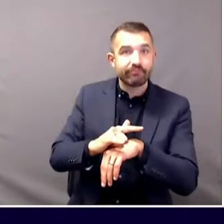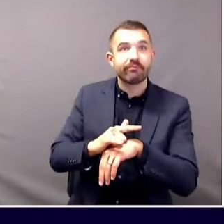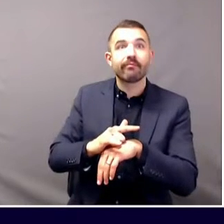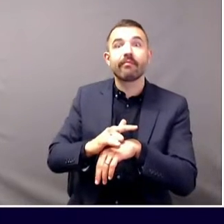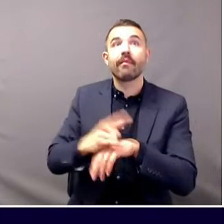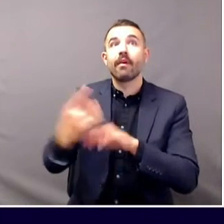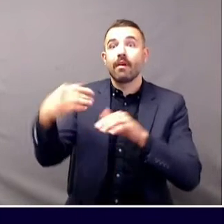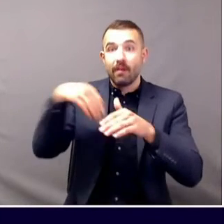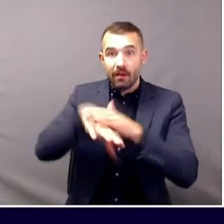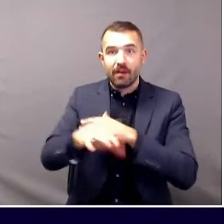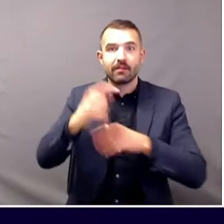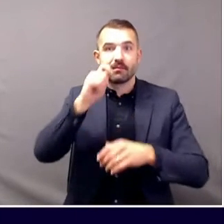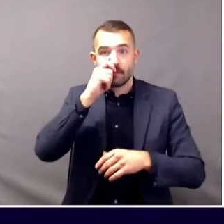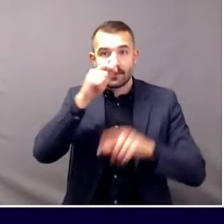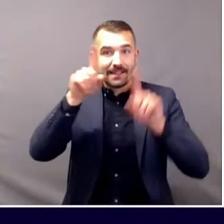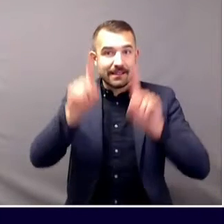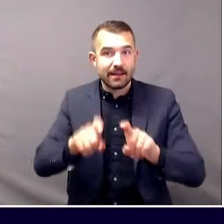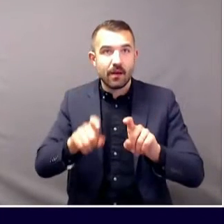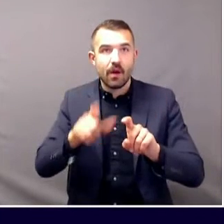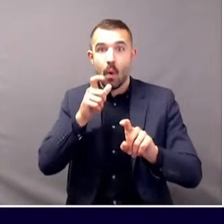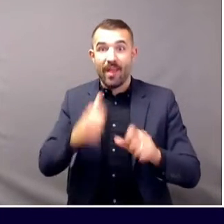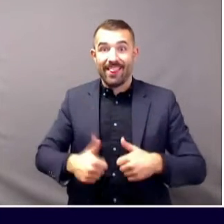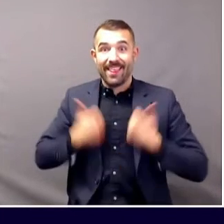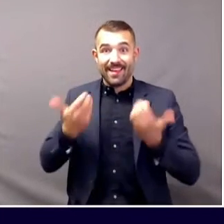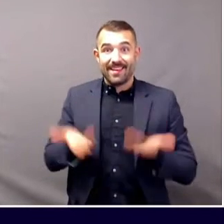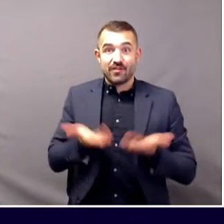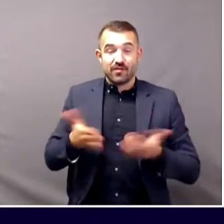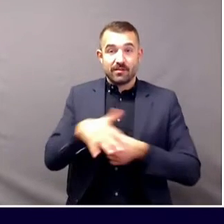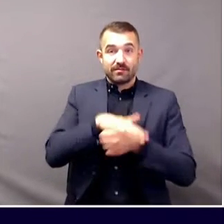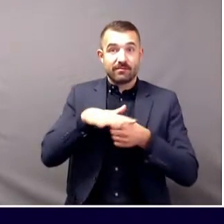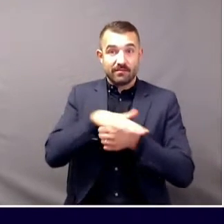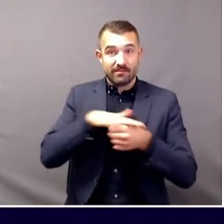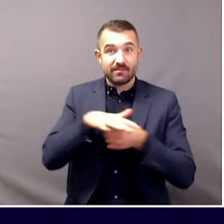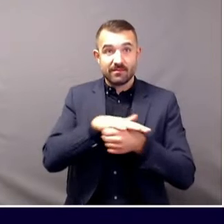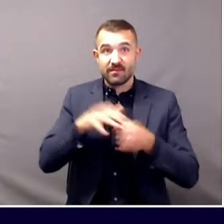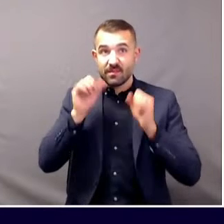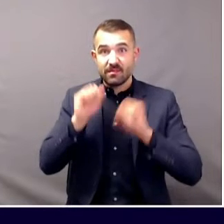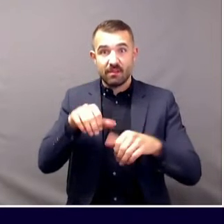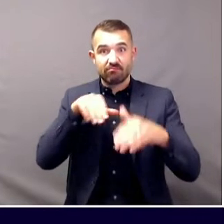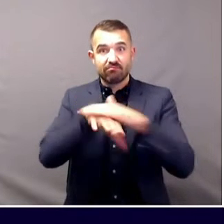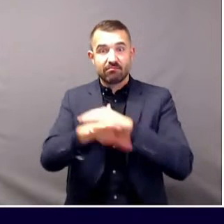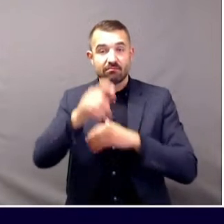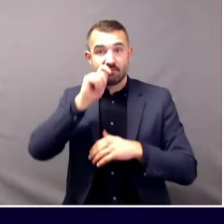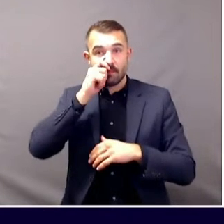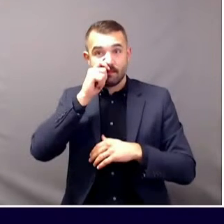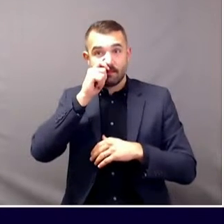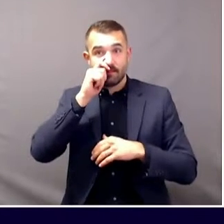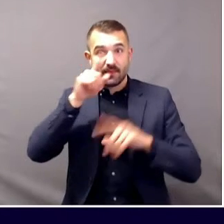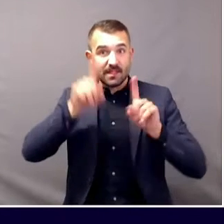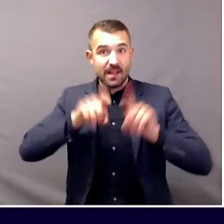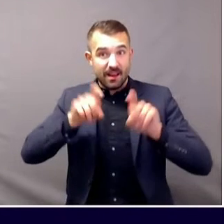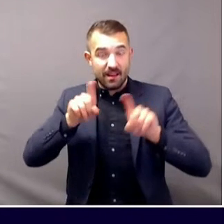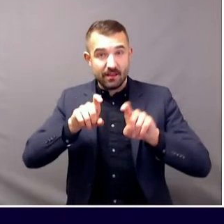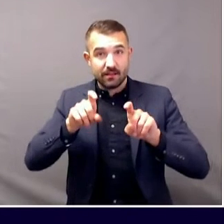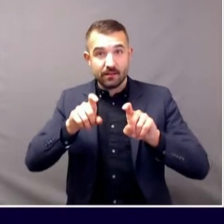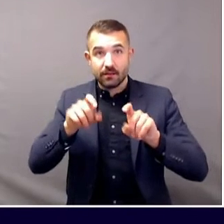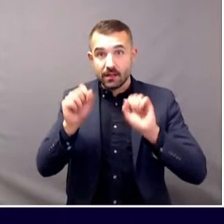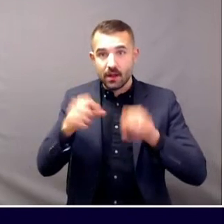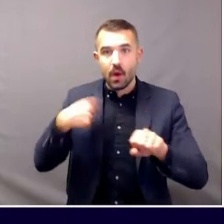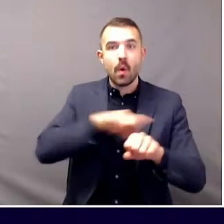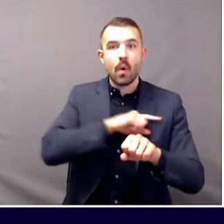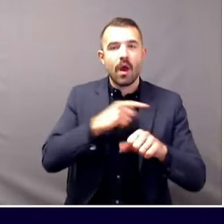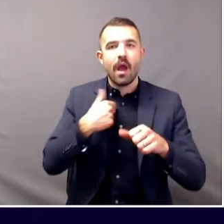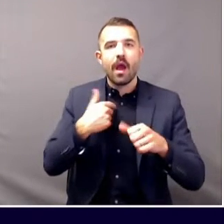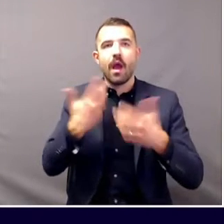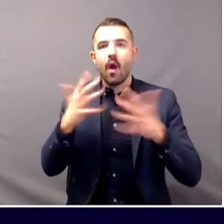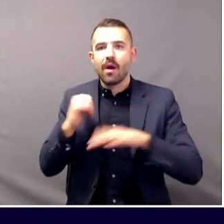yesterday who utilized the Jetport site. So we are trying to angle our testing for incoming visitors